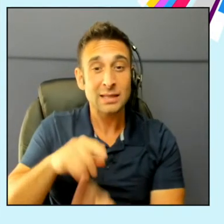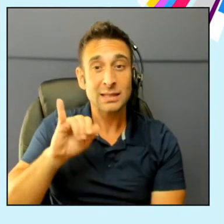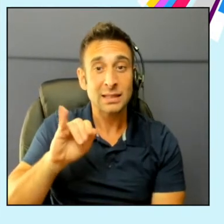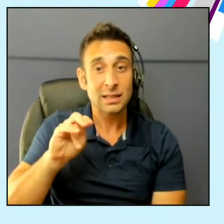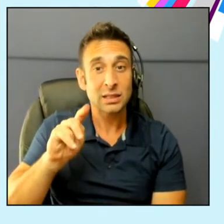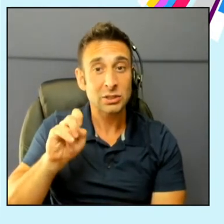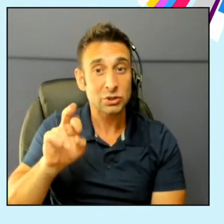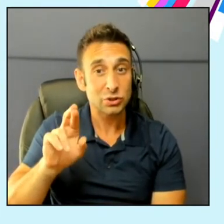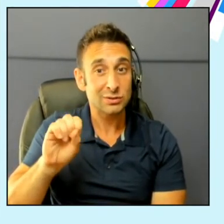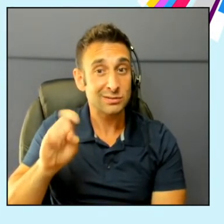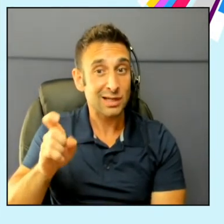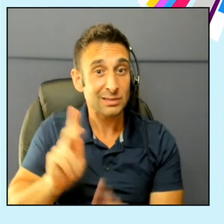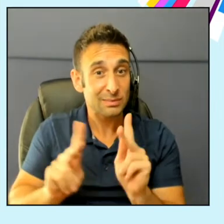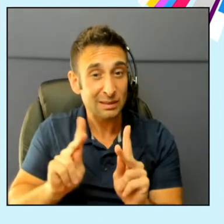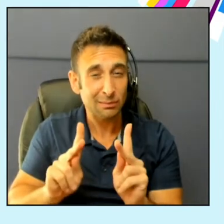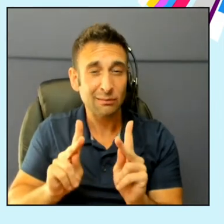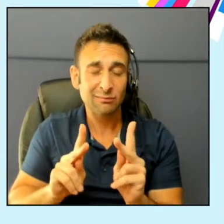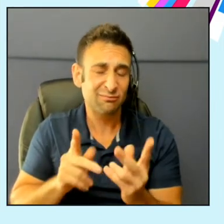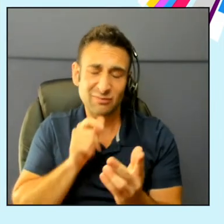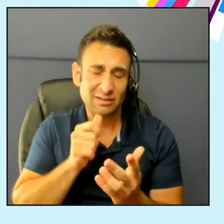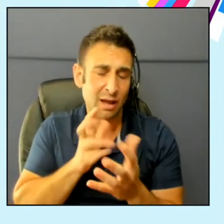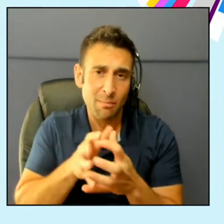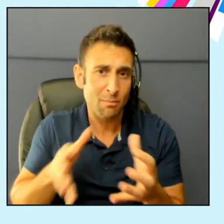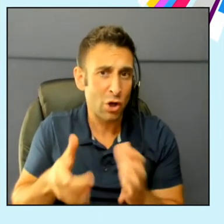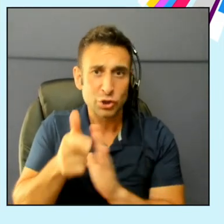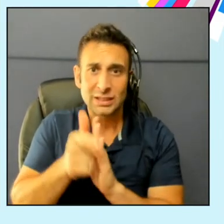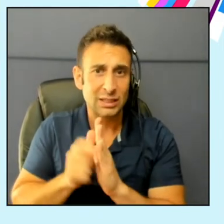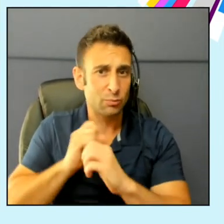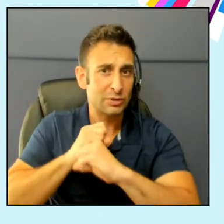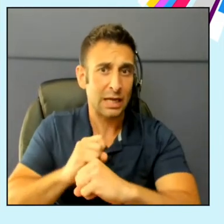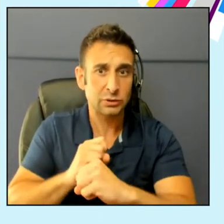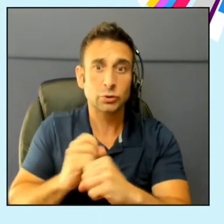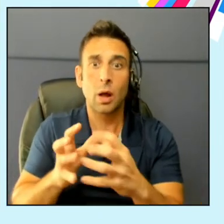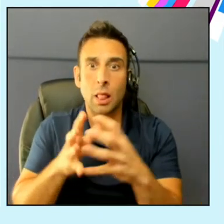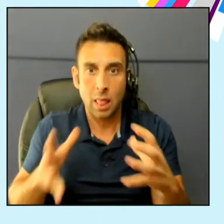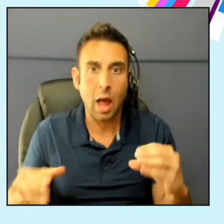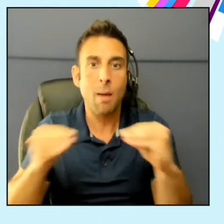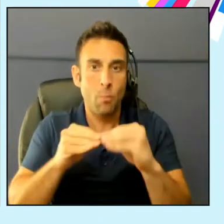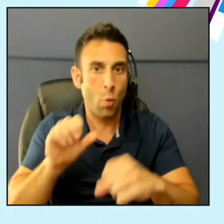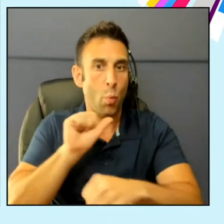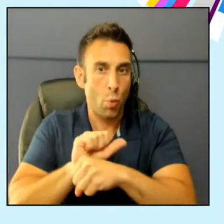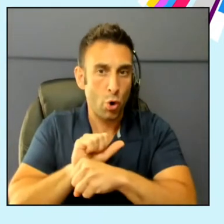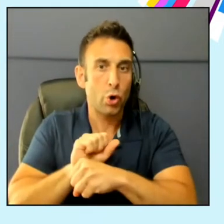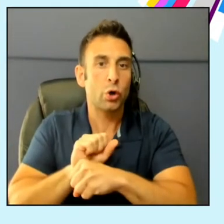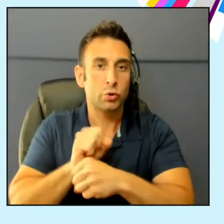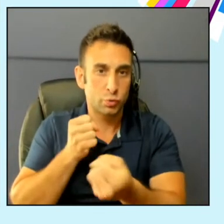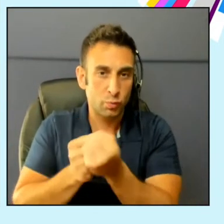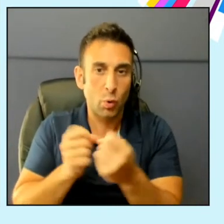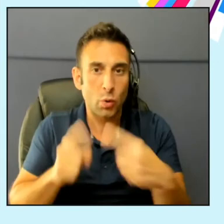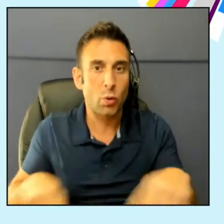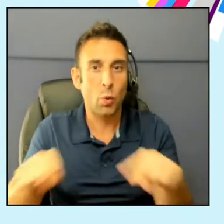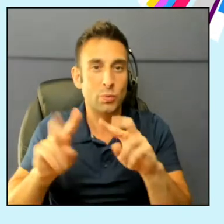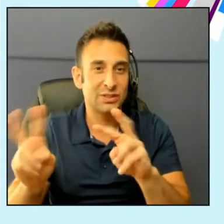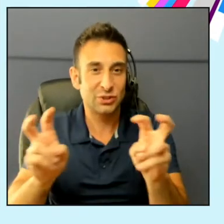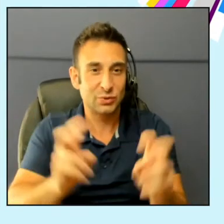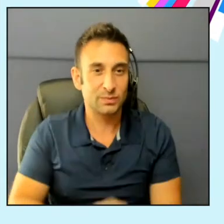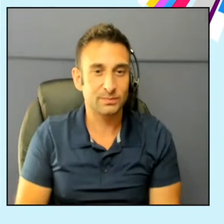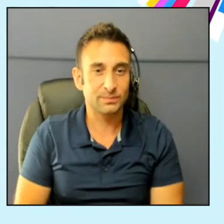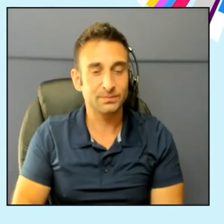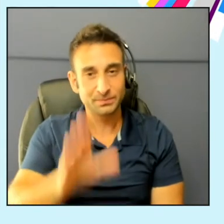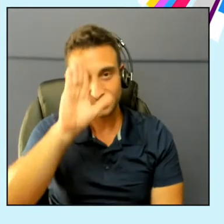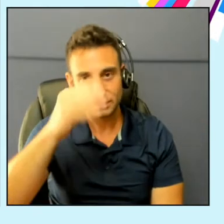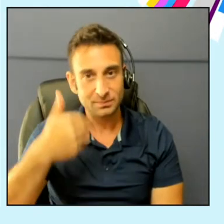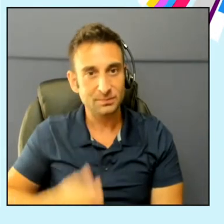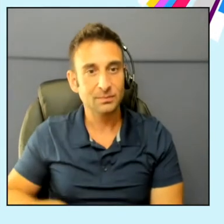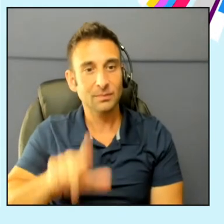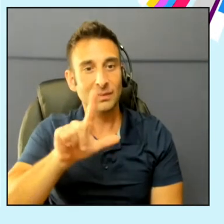legal protections for intersex people in the UK. So lots of more work to do on those issues. Hi, my name is Lee Jones. My